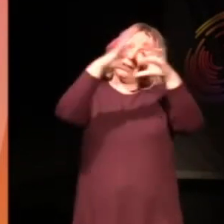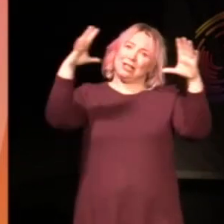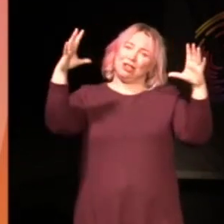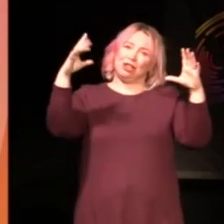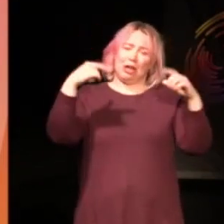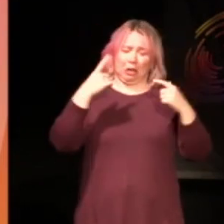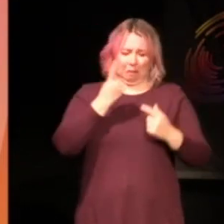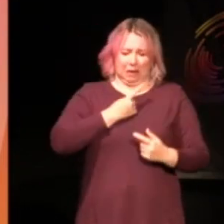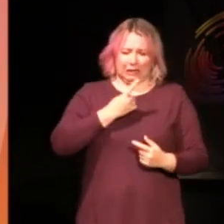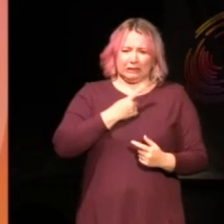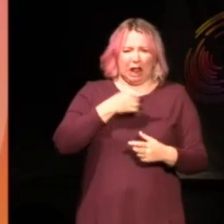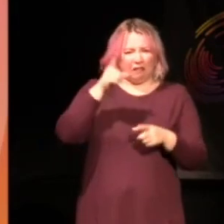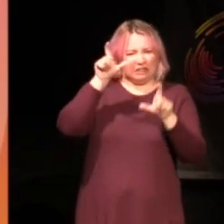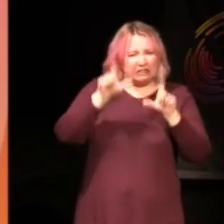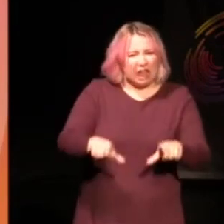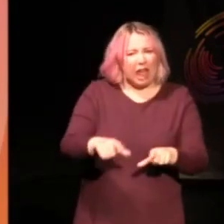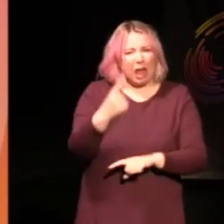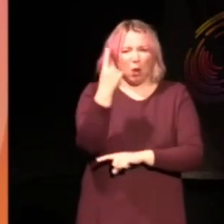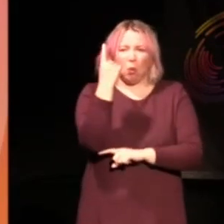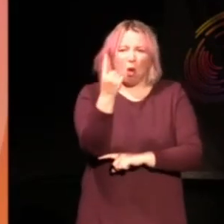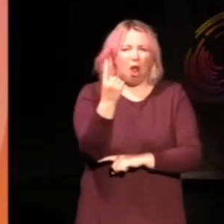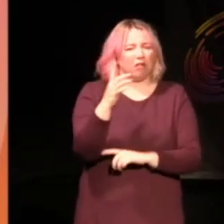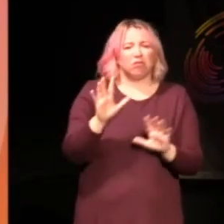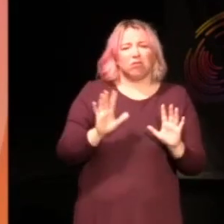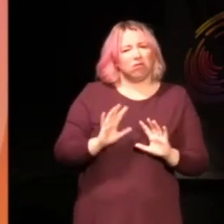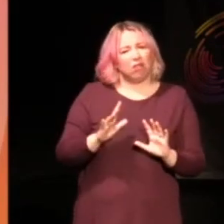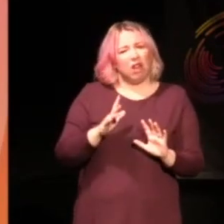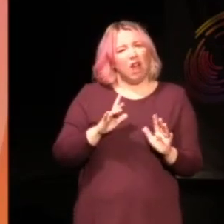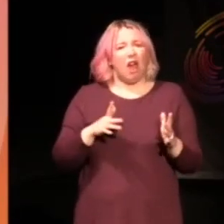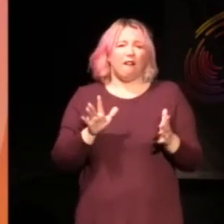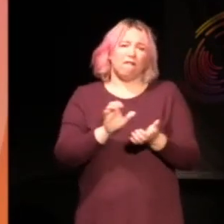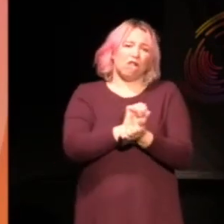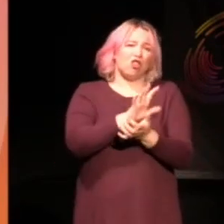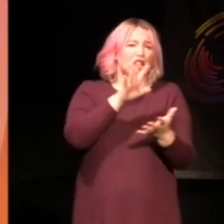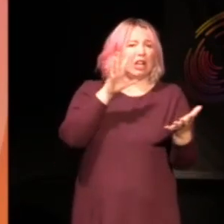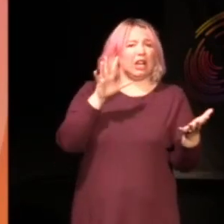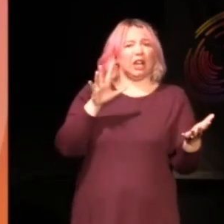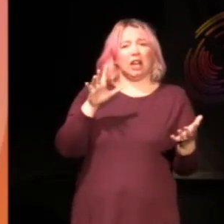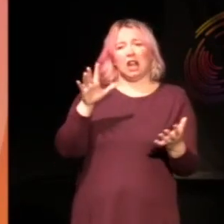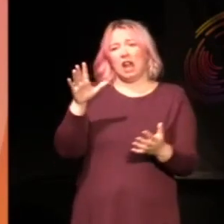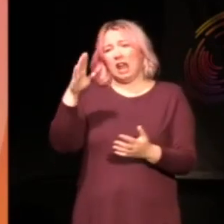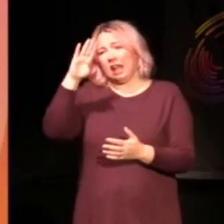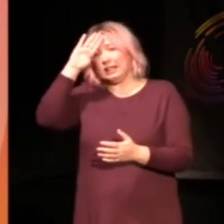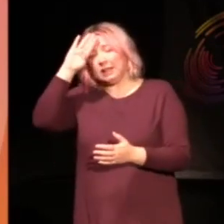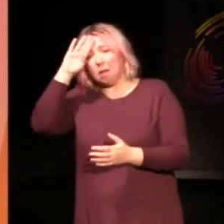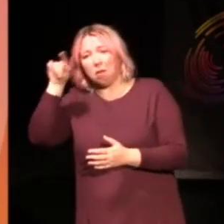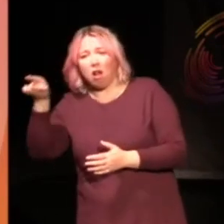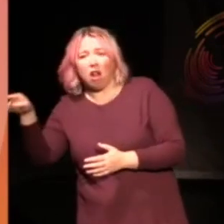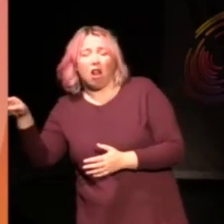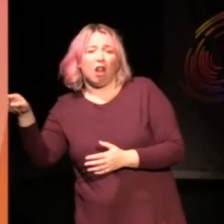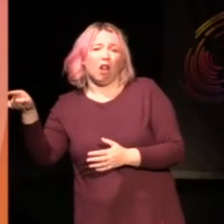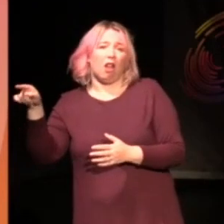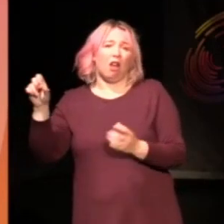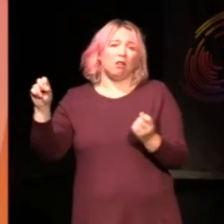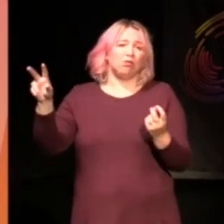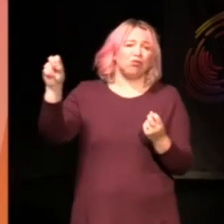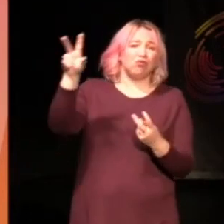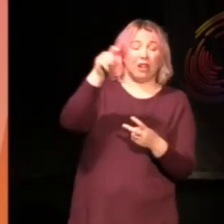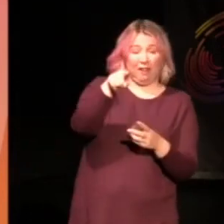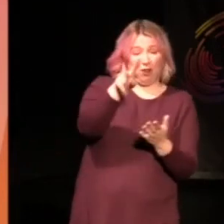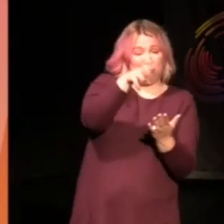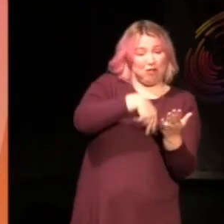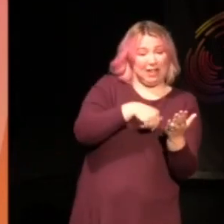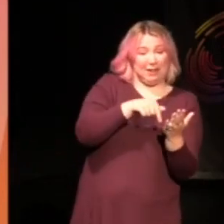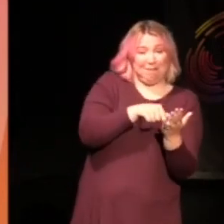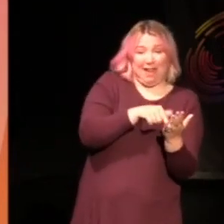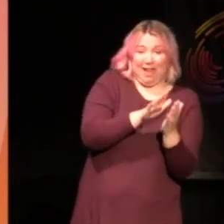at myself, of course, I think of myself as an Istanbulite primarily, and I think anyone who reads my fiction can see